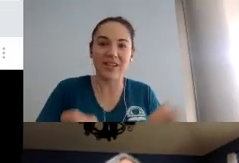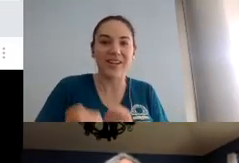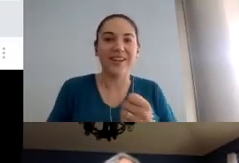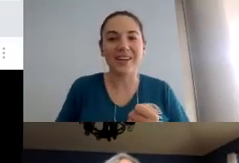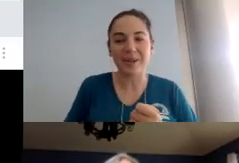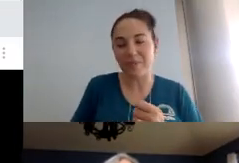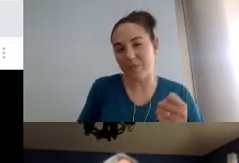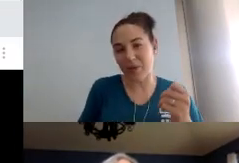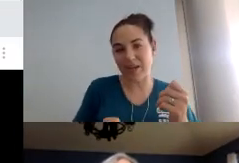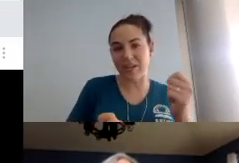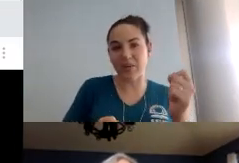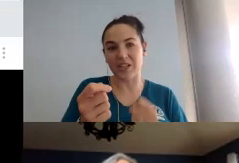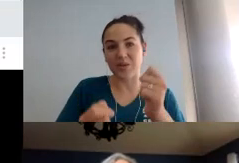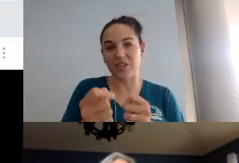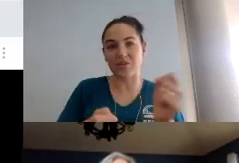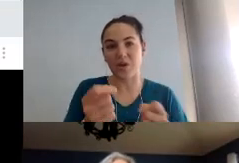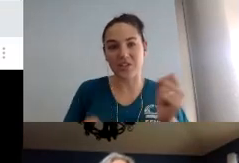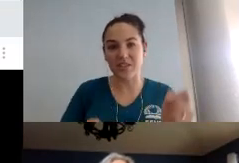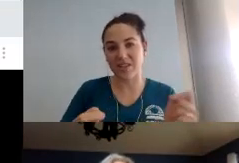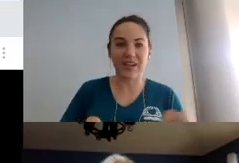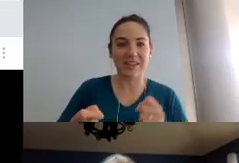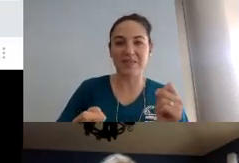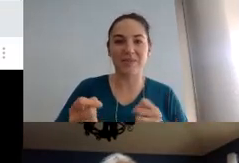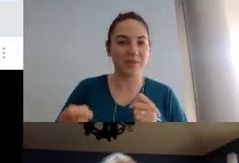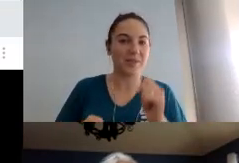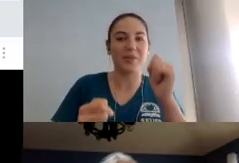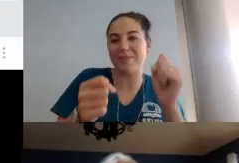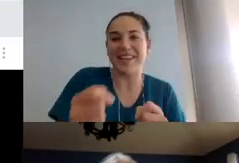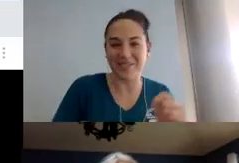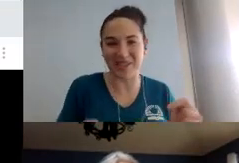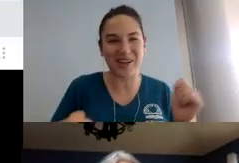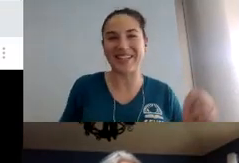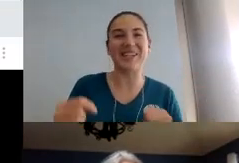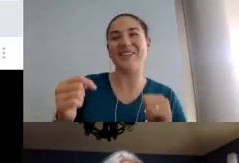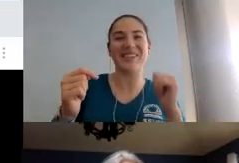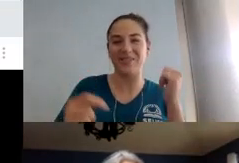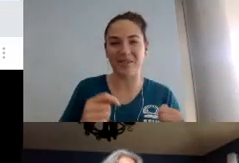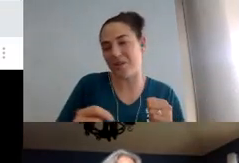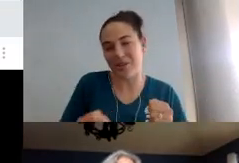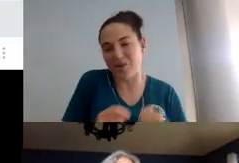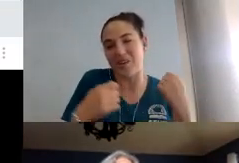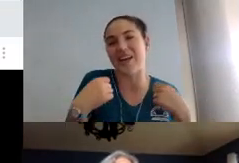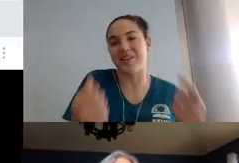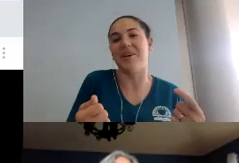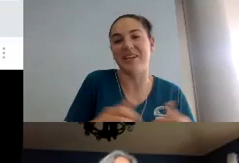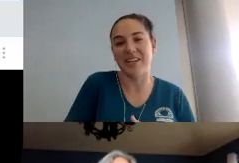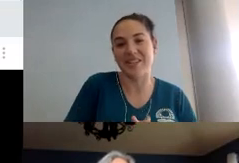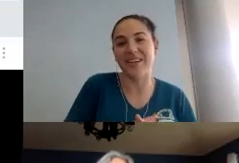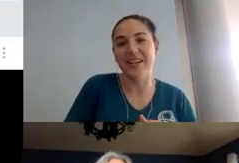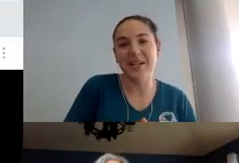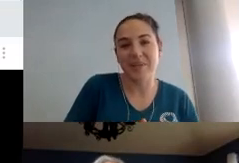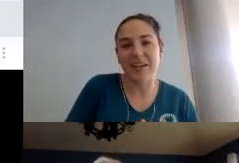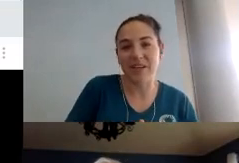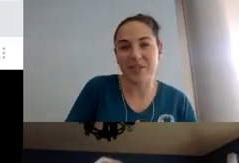out by, answering each other's questions in there. And then if, something was being answered incorrectly, or if, no one knew, then I could go ahead and